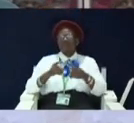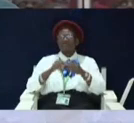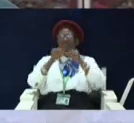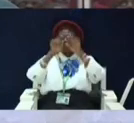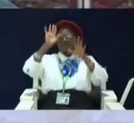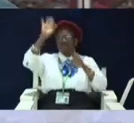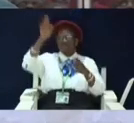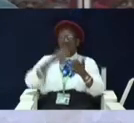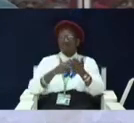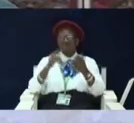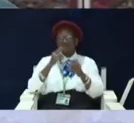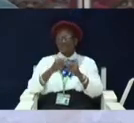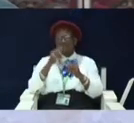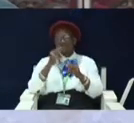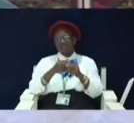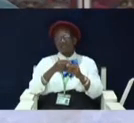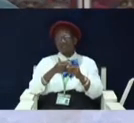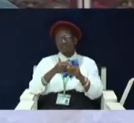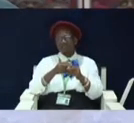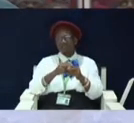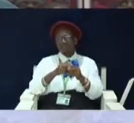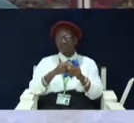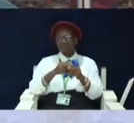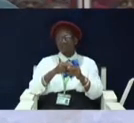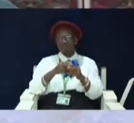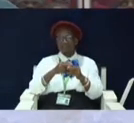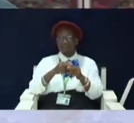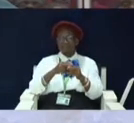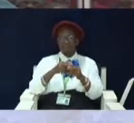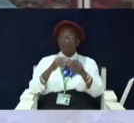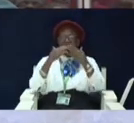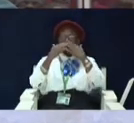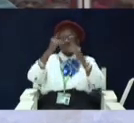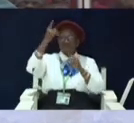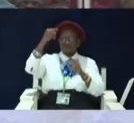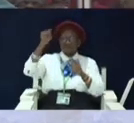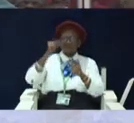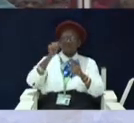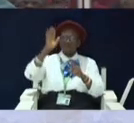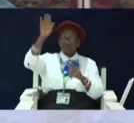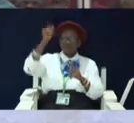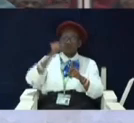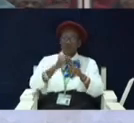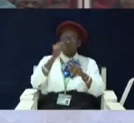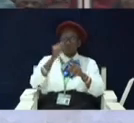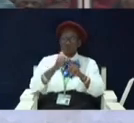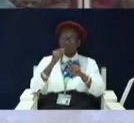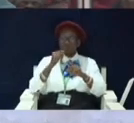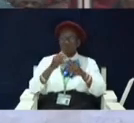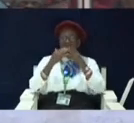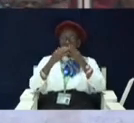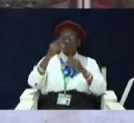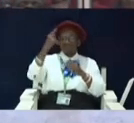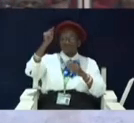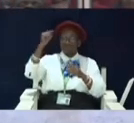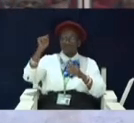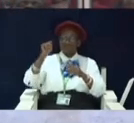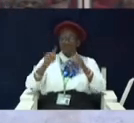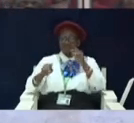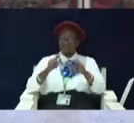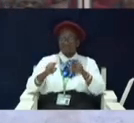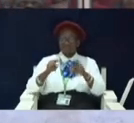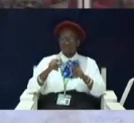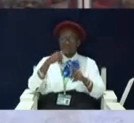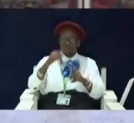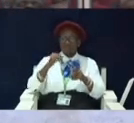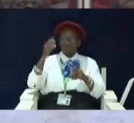Ọlọ́run mi, a bùkún fún orúkọ mímọ́ yìí. Thank you for your word. A dúpẹ́ fún ọ̀rọ̀ yìí. Thank you for the people who heard your